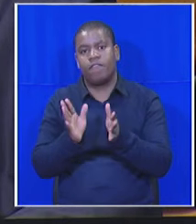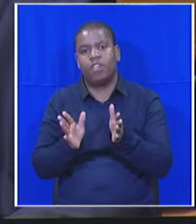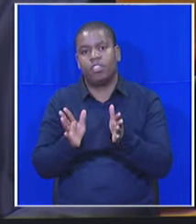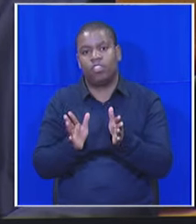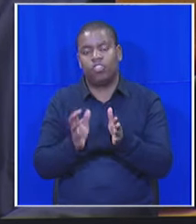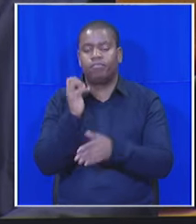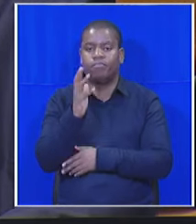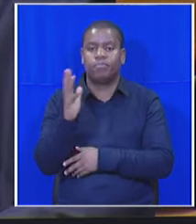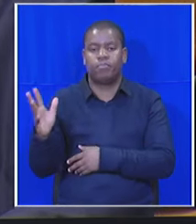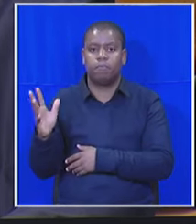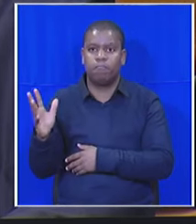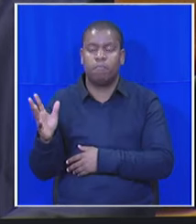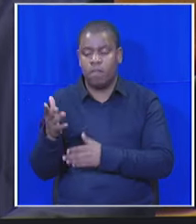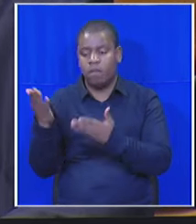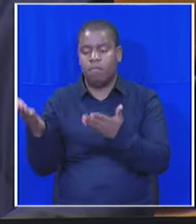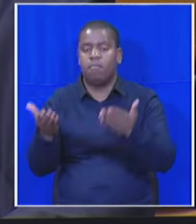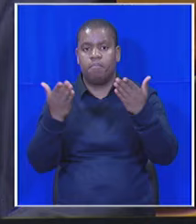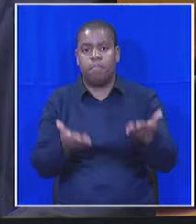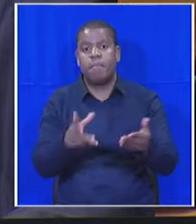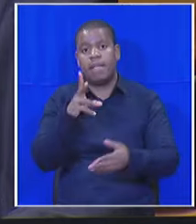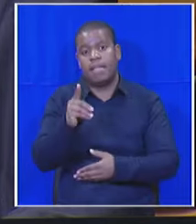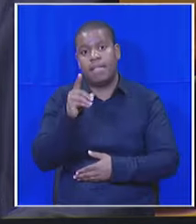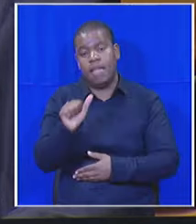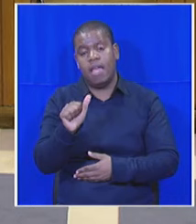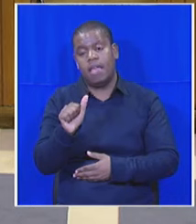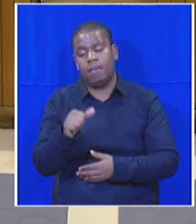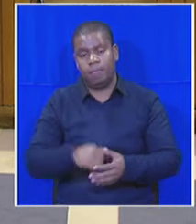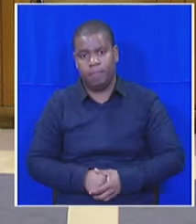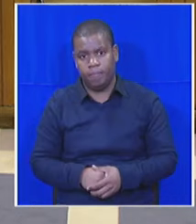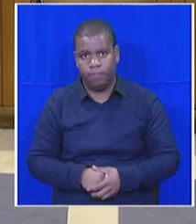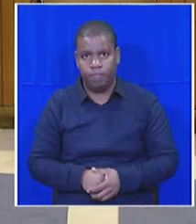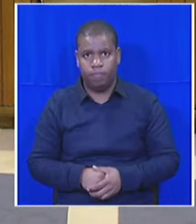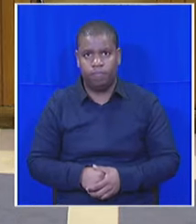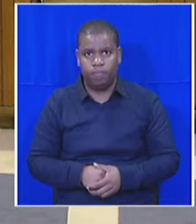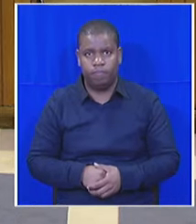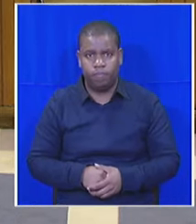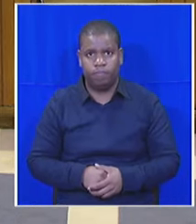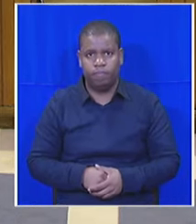requested. I now ask the DA to make their declaration.